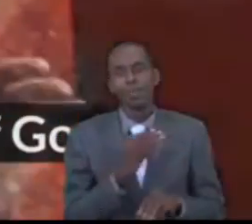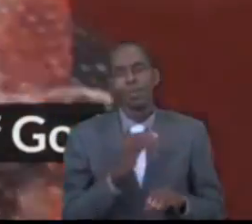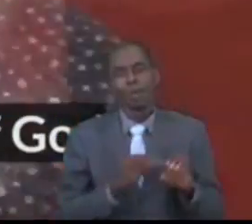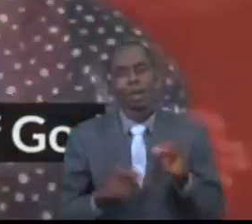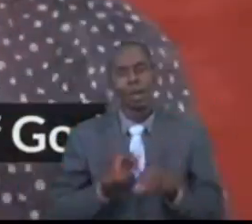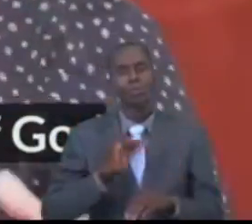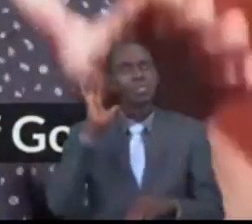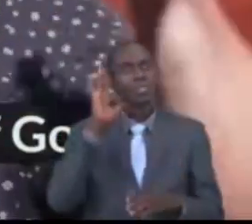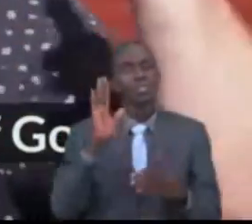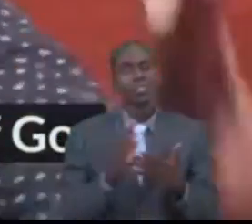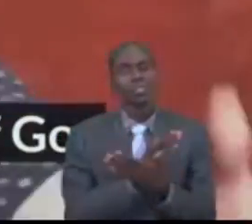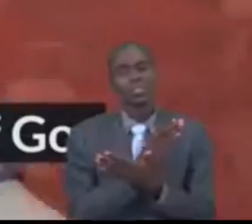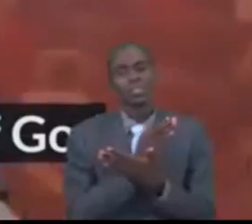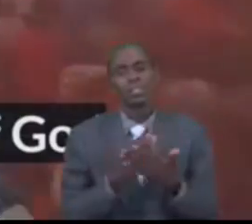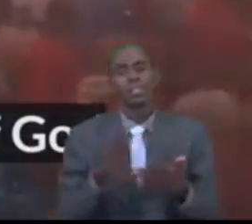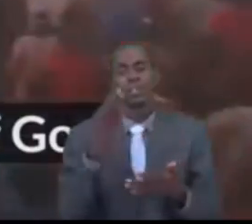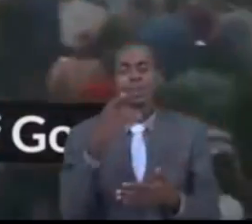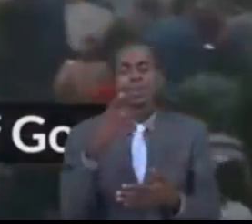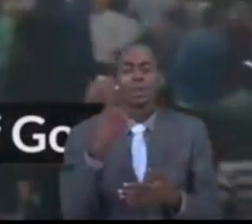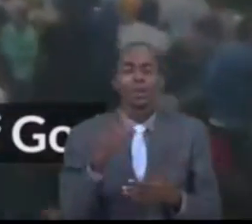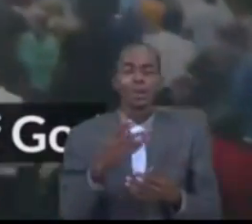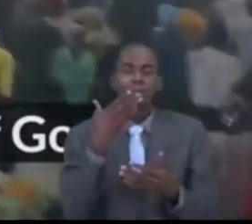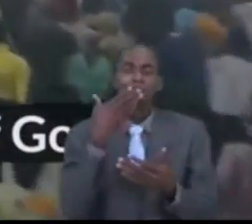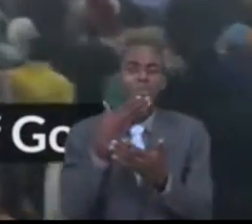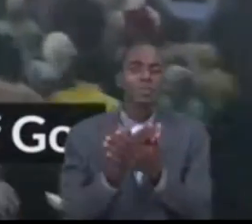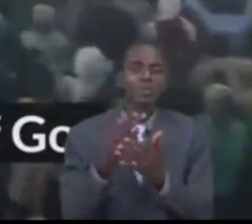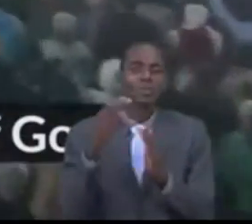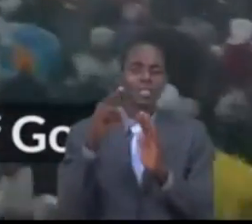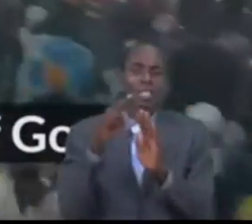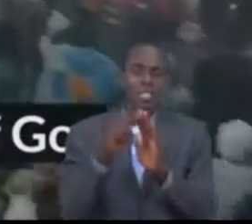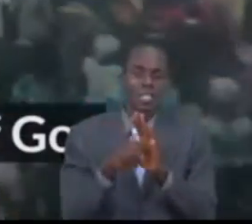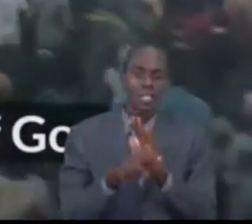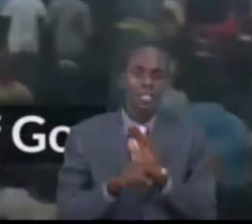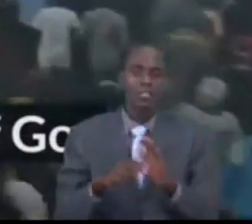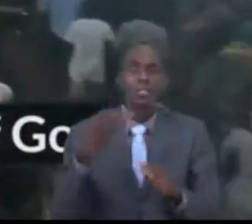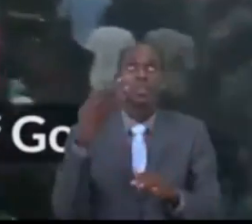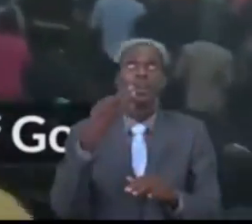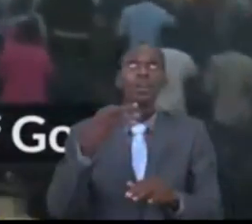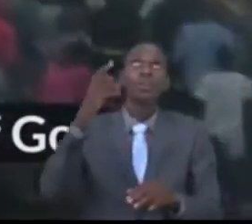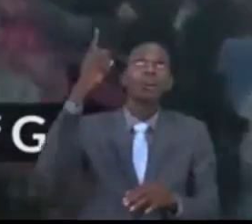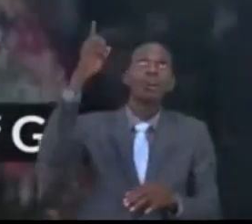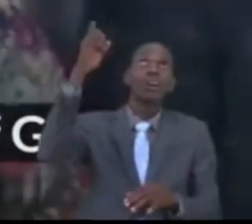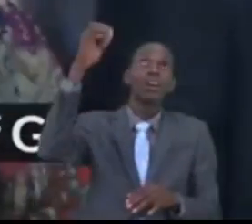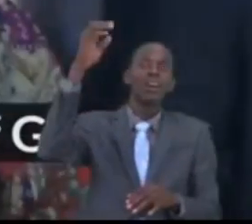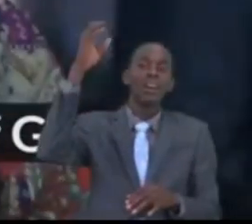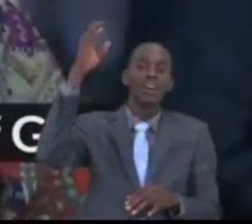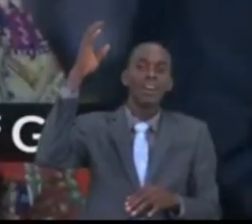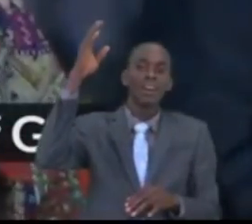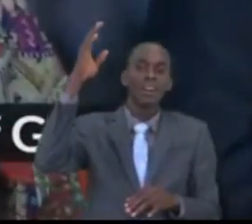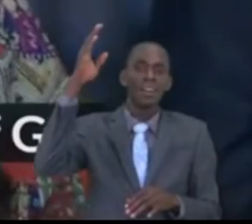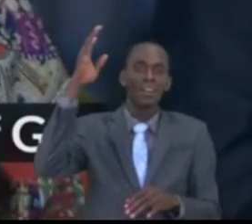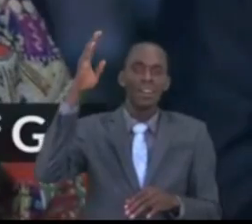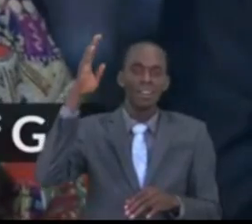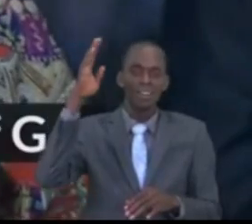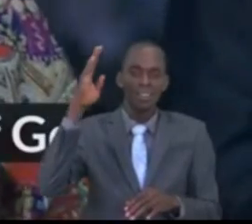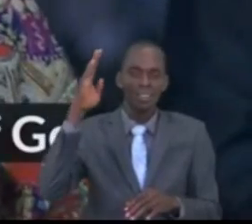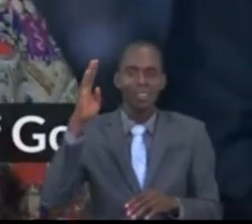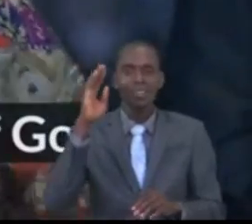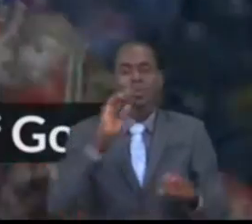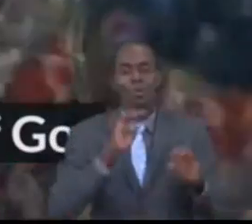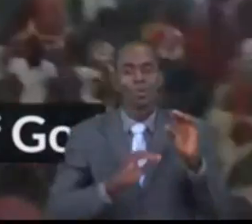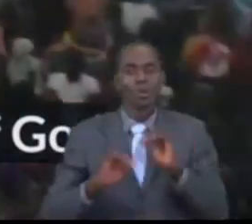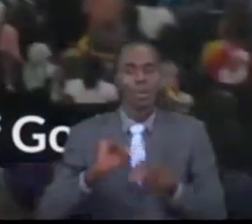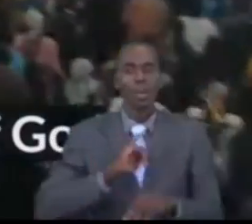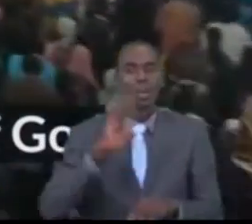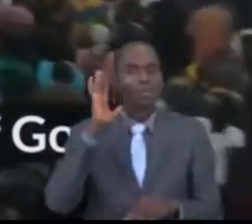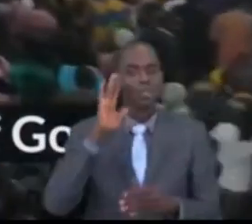able, I will sing of the goodness of God. I will sing,